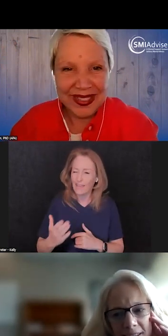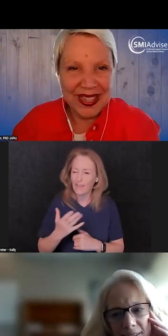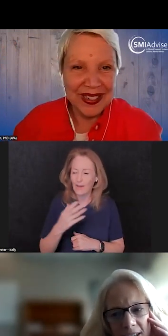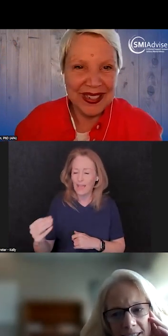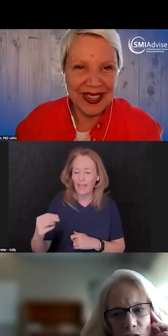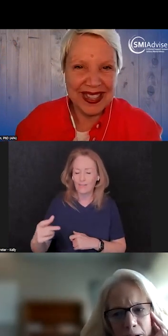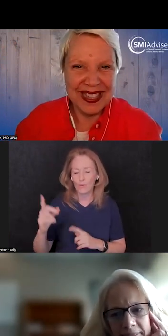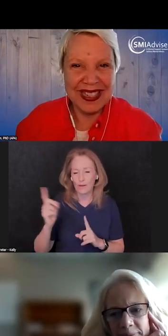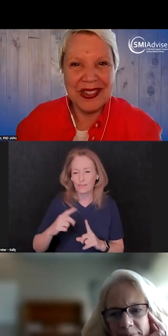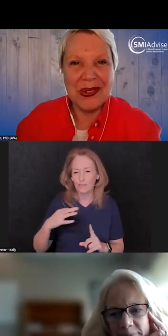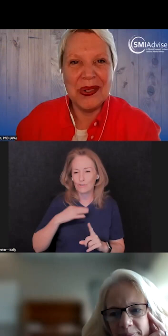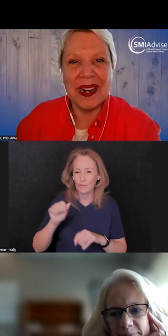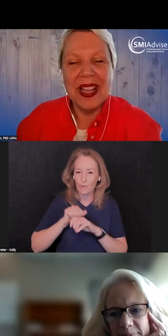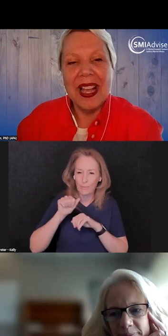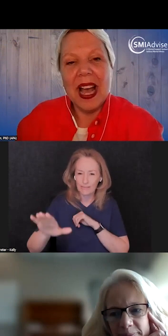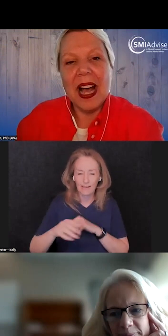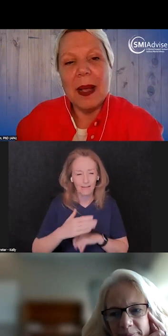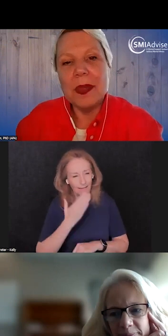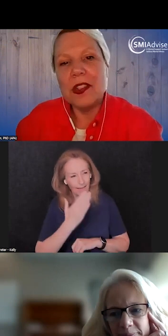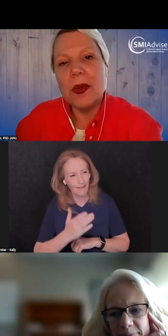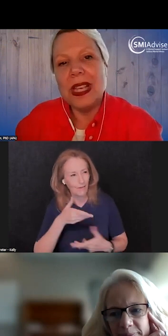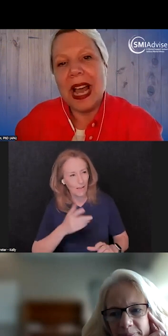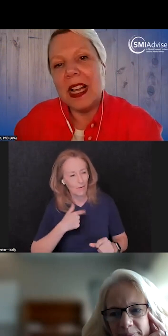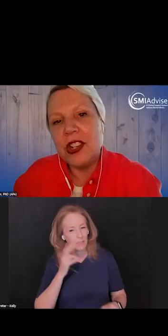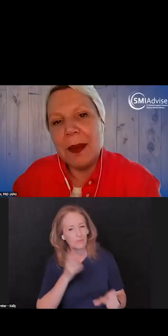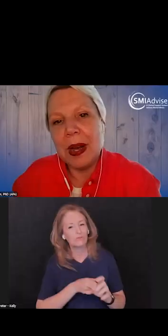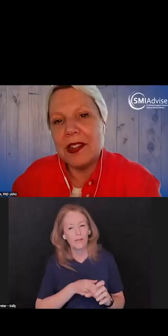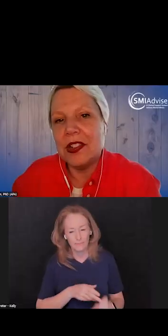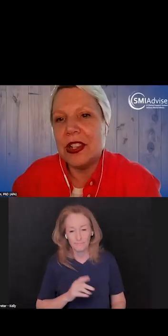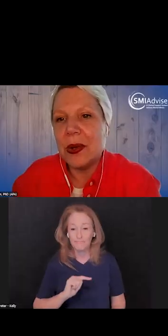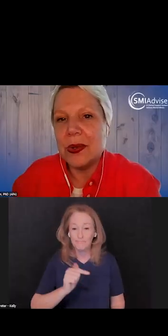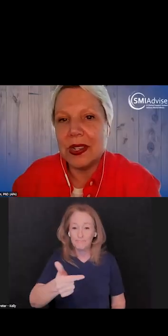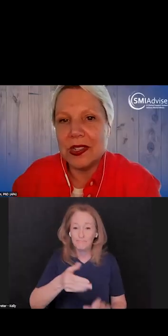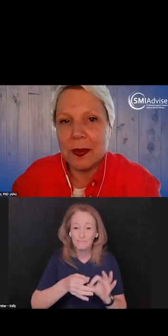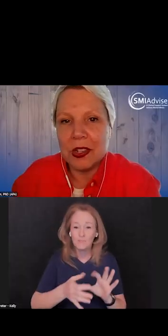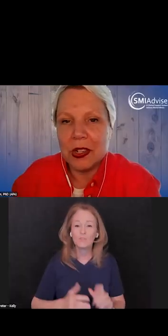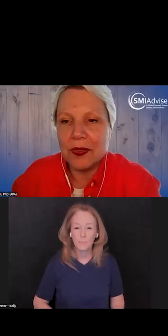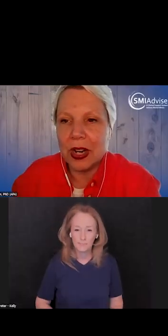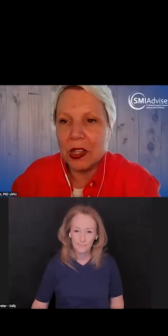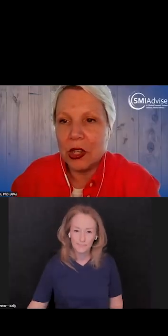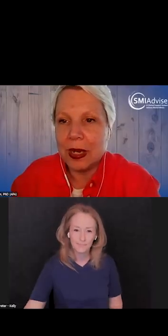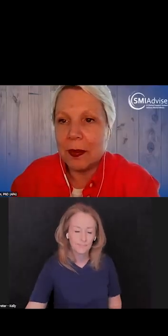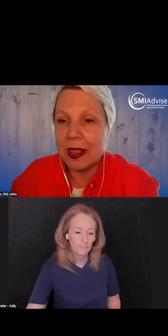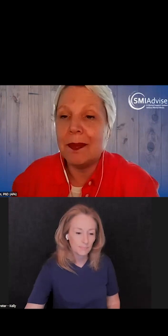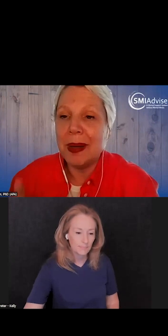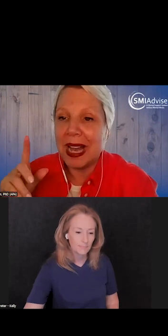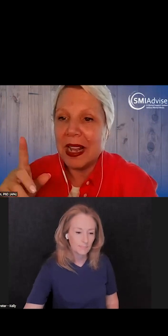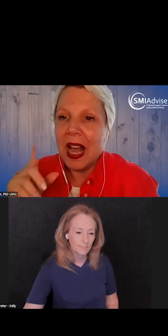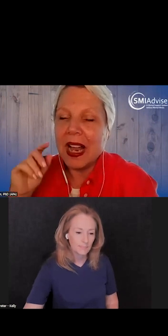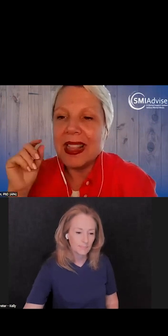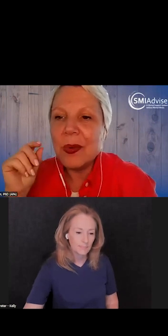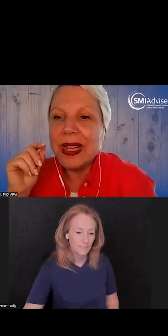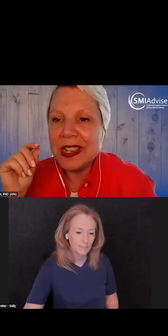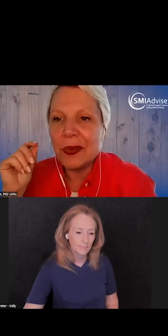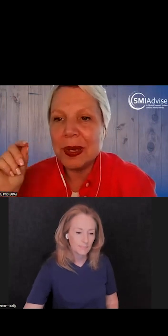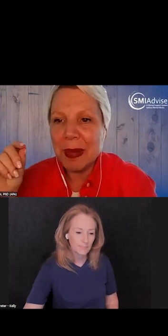you for the chance to join. Sure. So yeah, a chatbot is just no substitute for human empathy, but